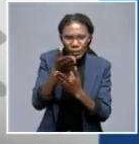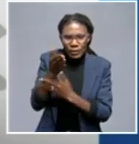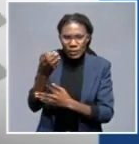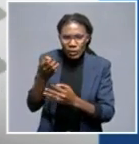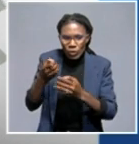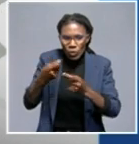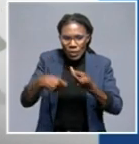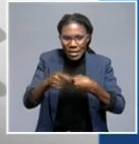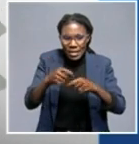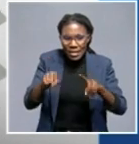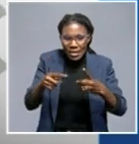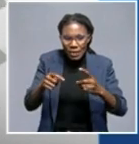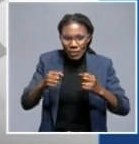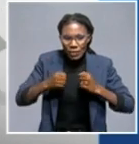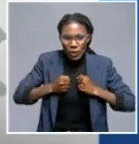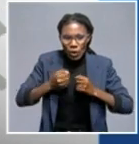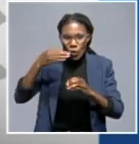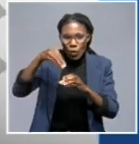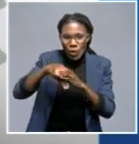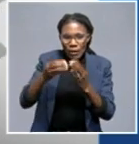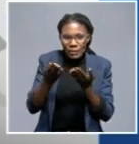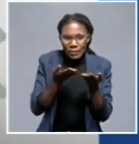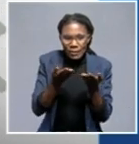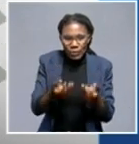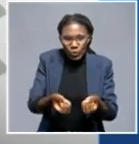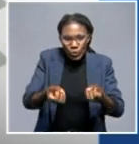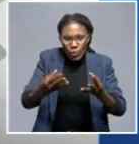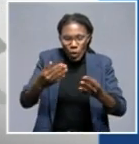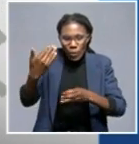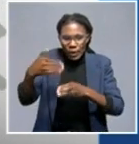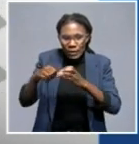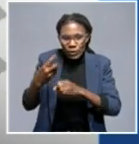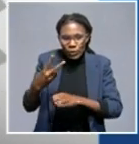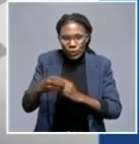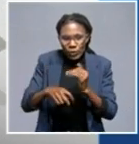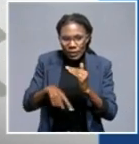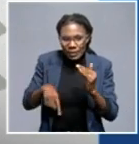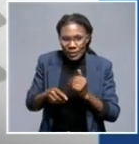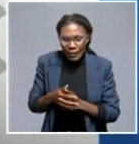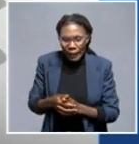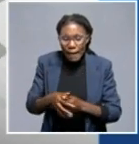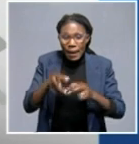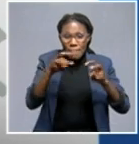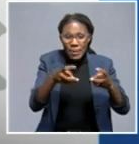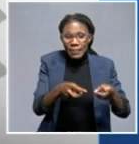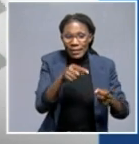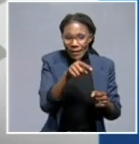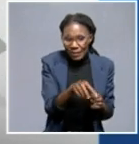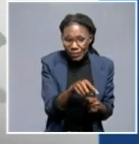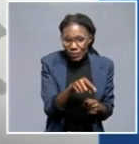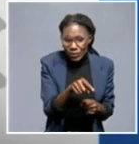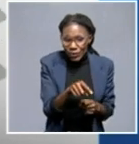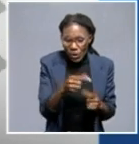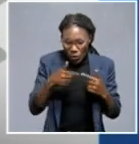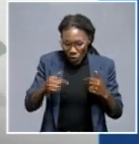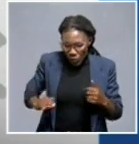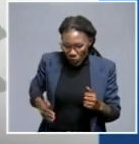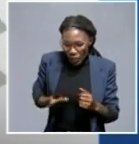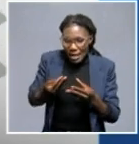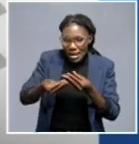including services. Therefore, at this session, we seek to put